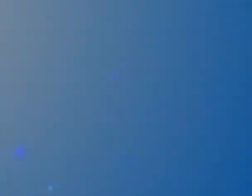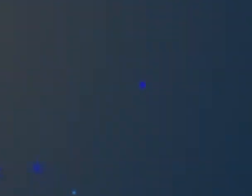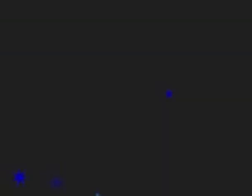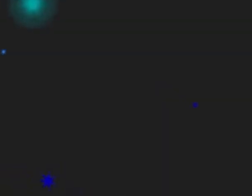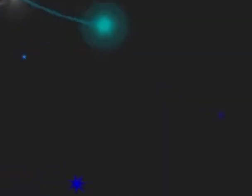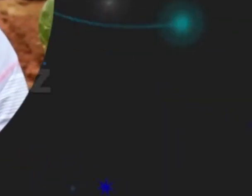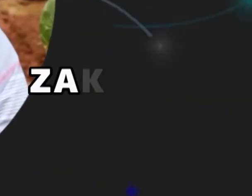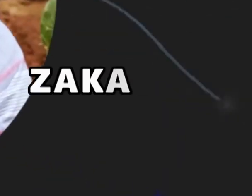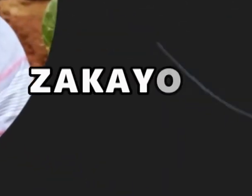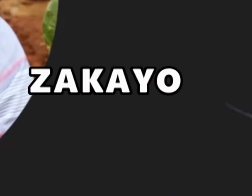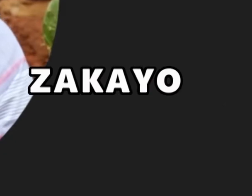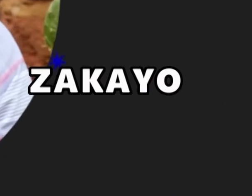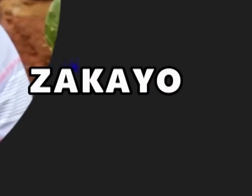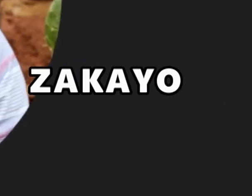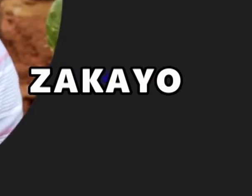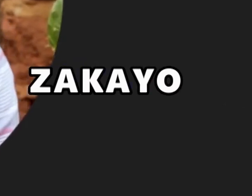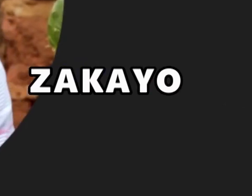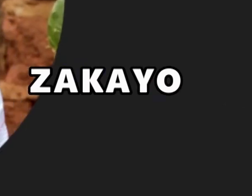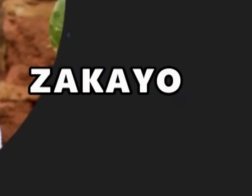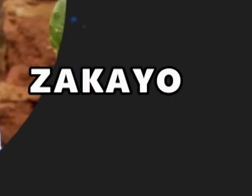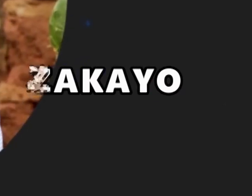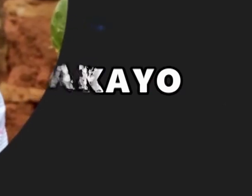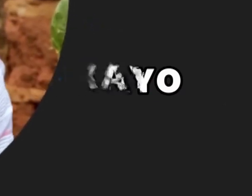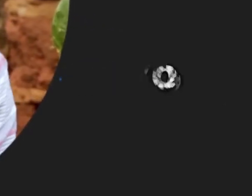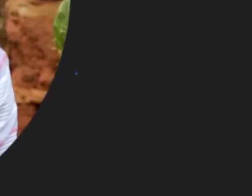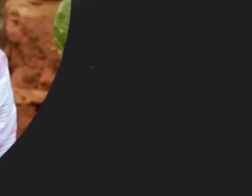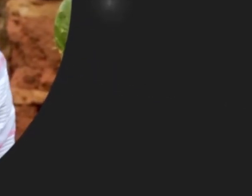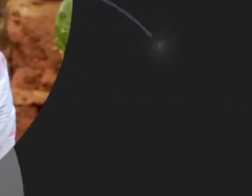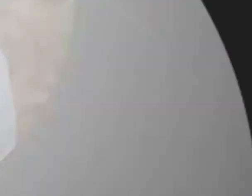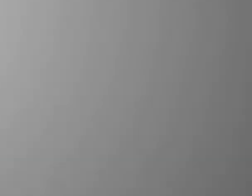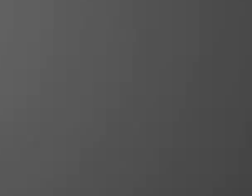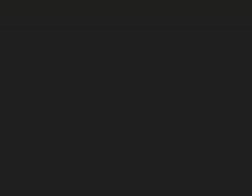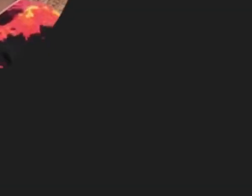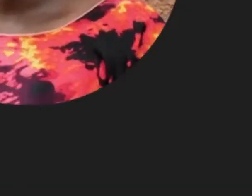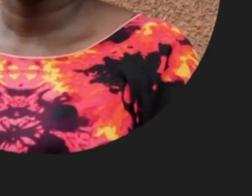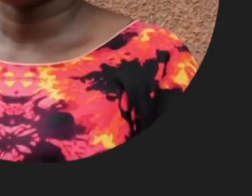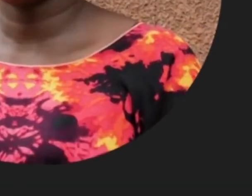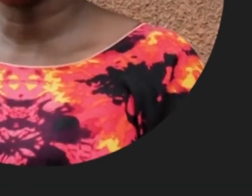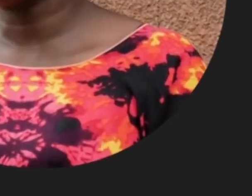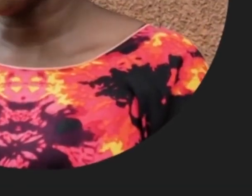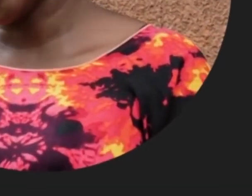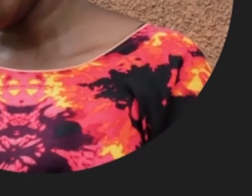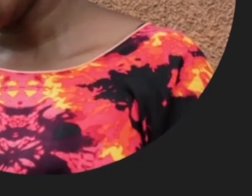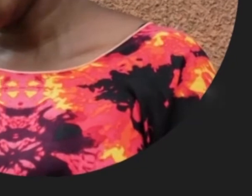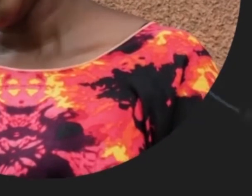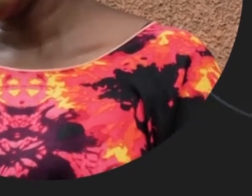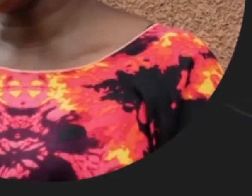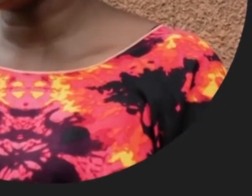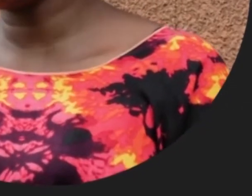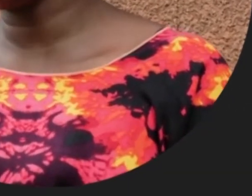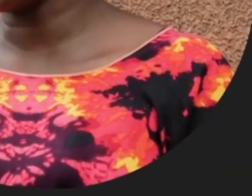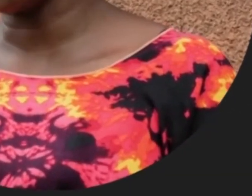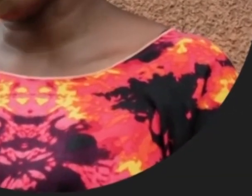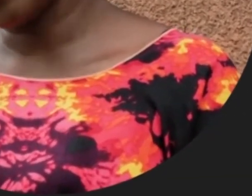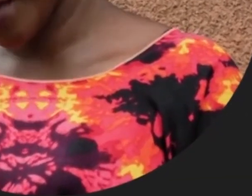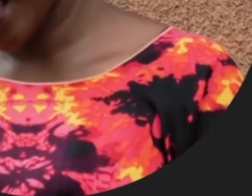Hold my hand. Hold my hand. Hold my hand. Hold my hand. Hold my hand. Hold my hand. Hold my hand. Zomwana